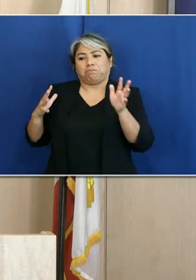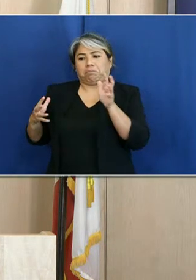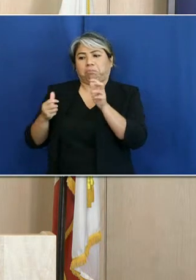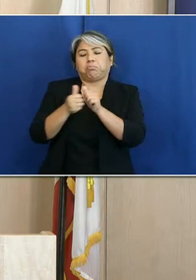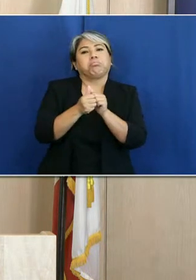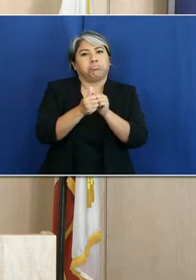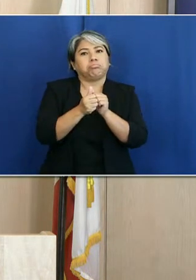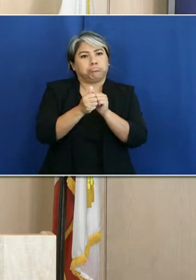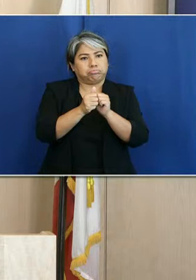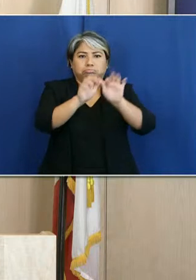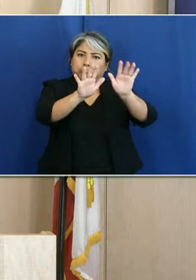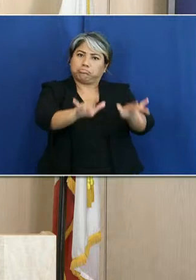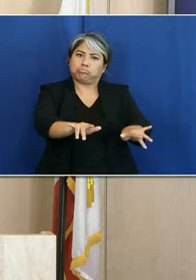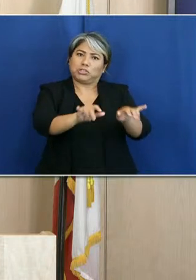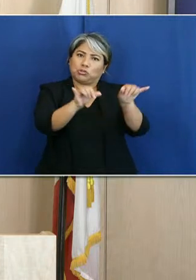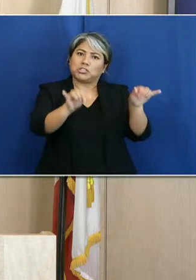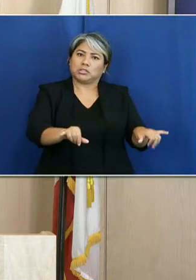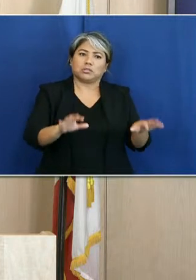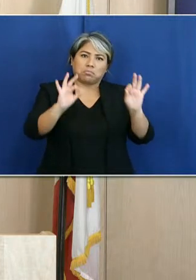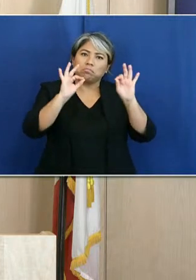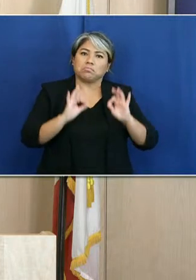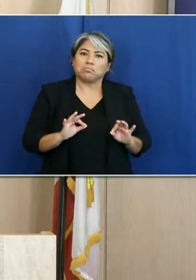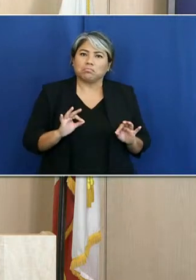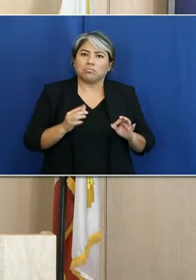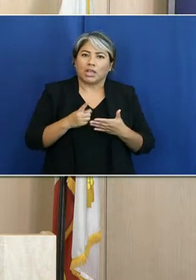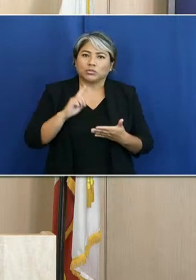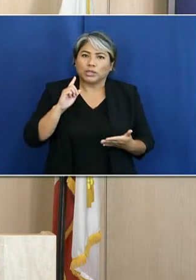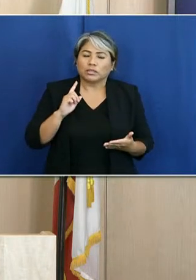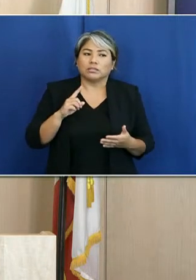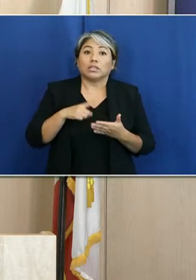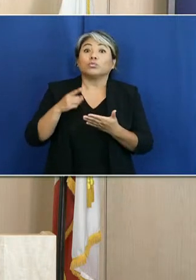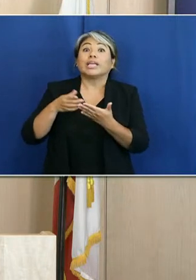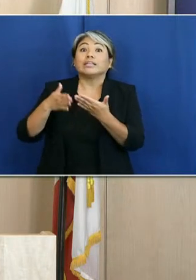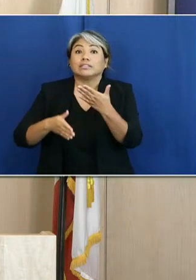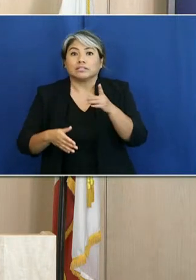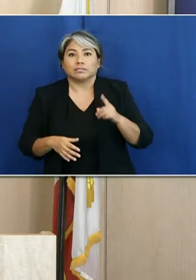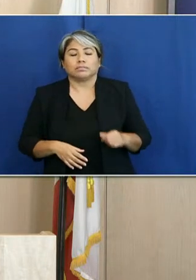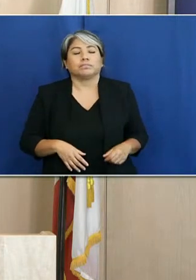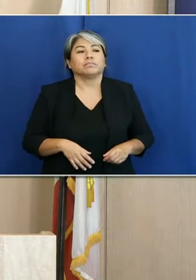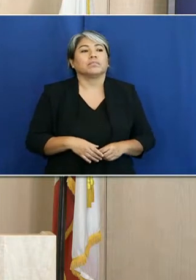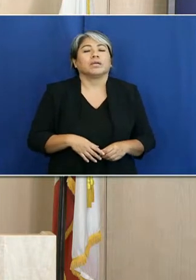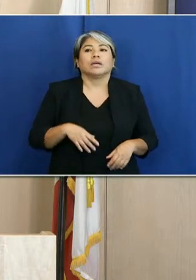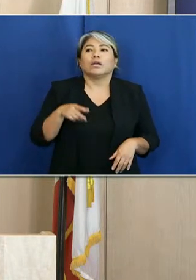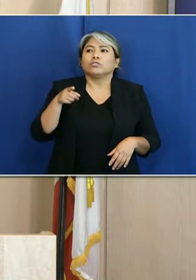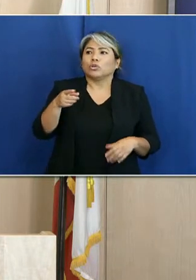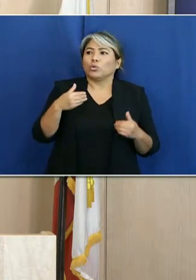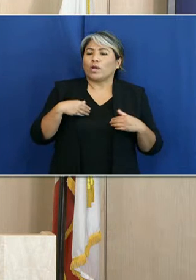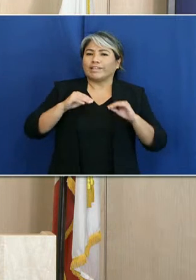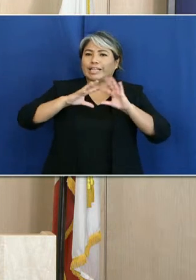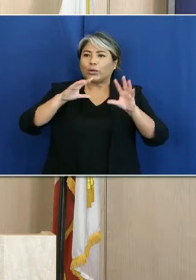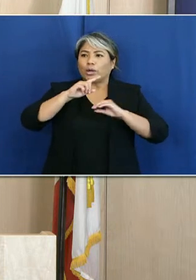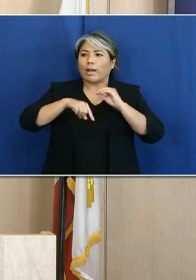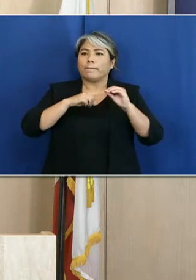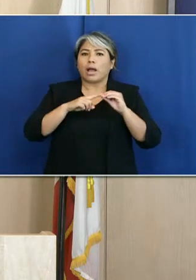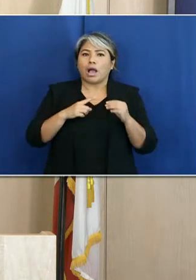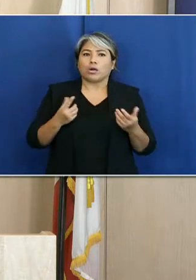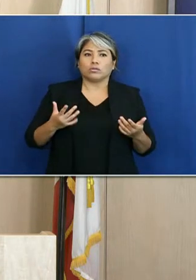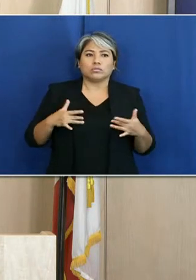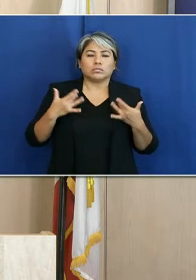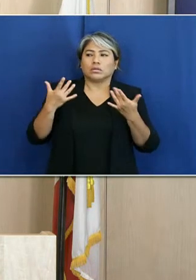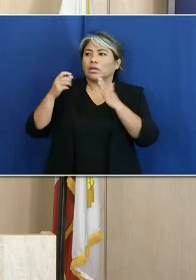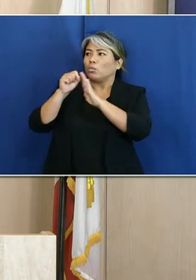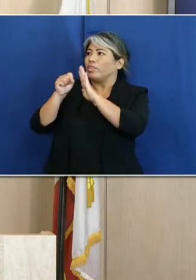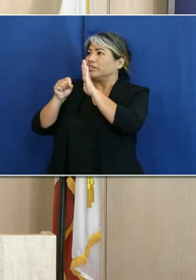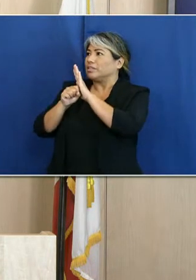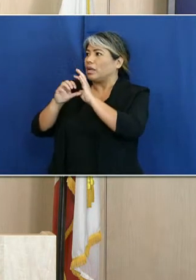those into the system, into our system last weekend. So do you guys have any clarity on where the state found